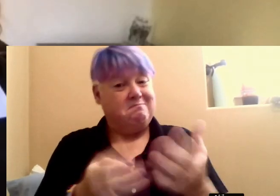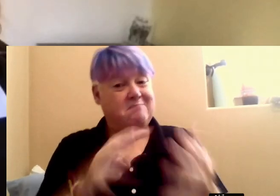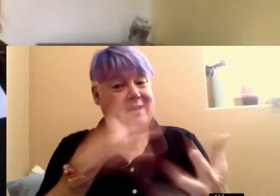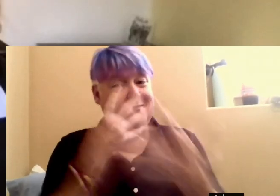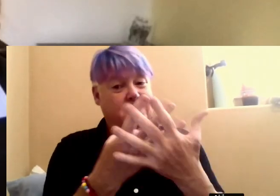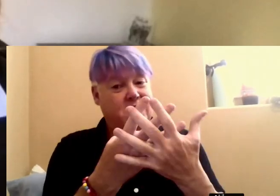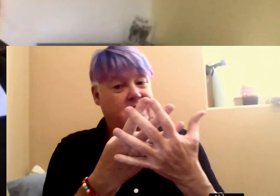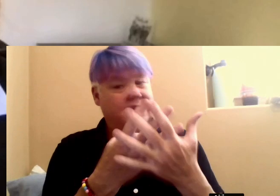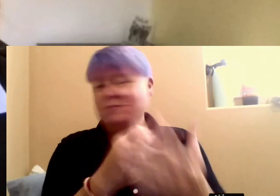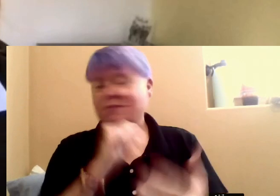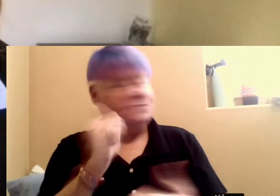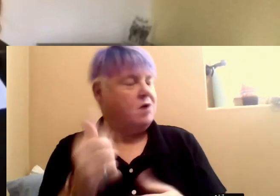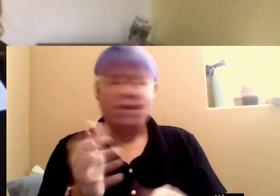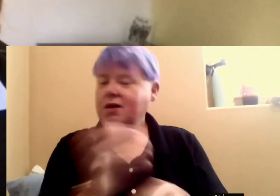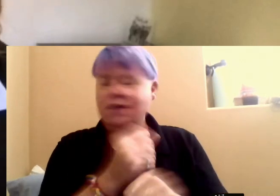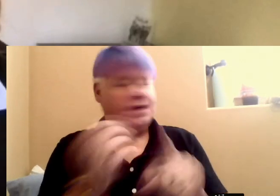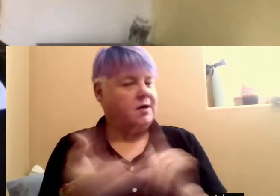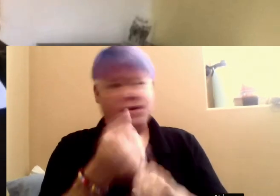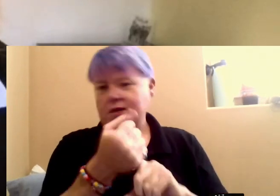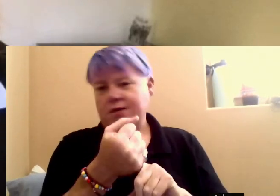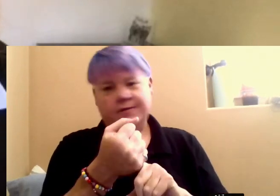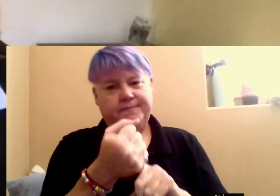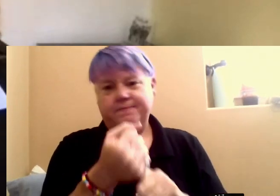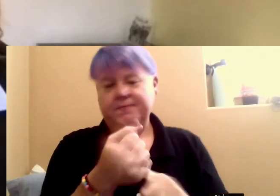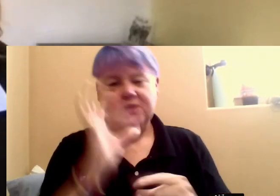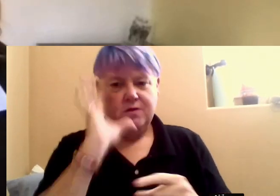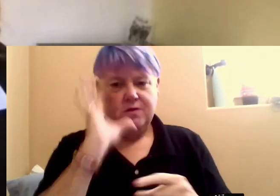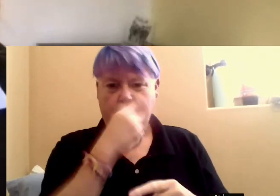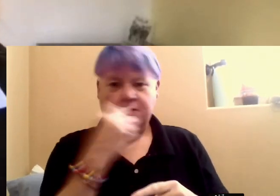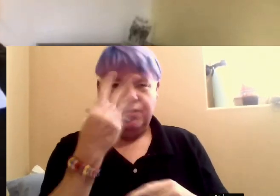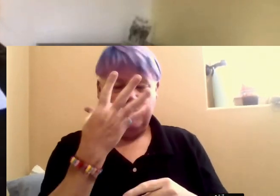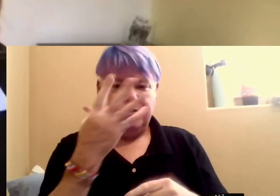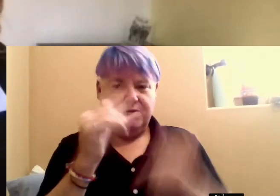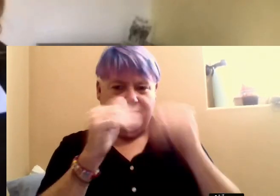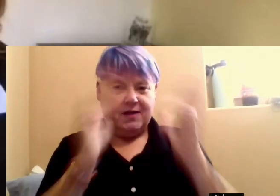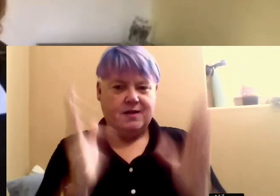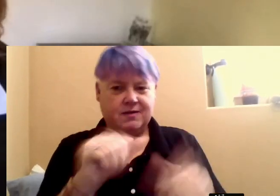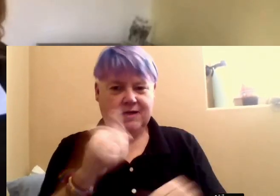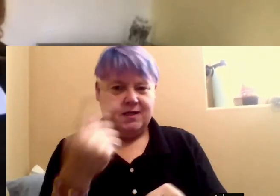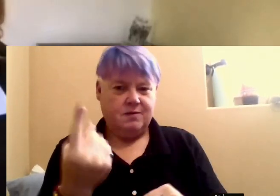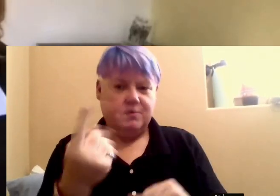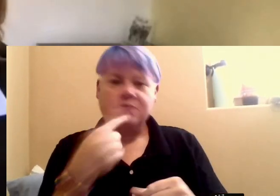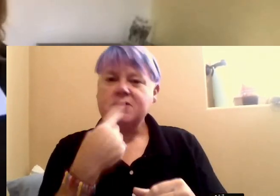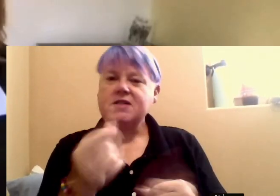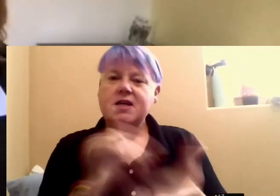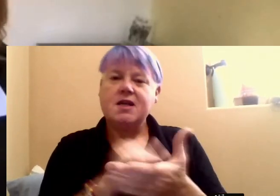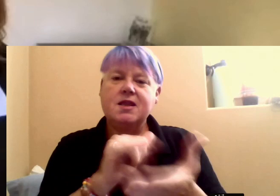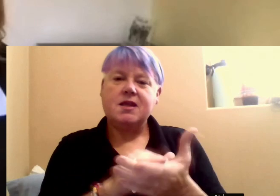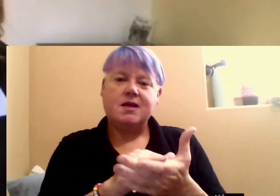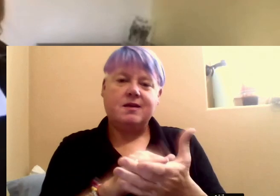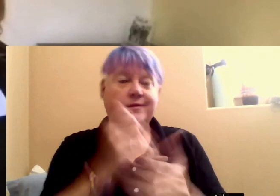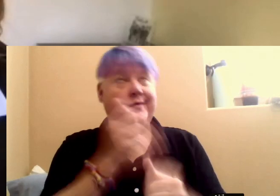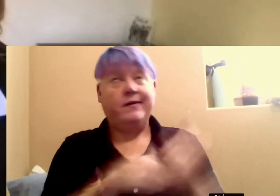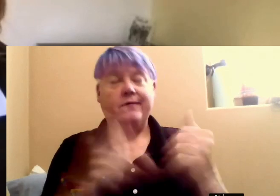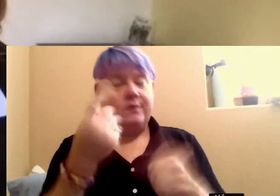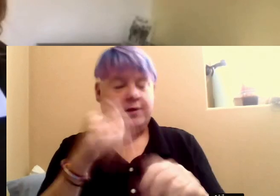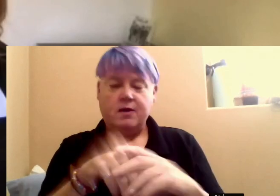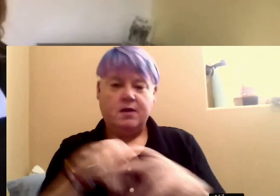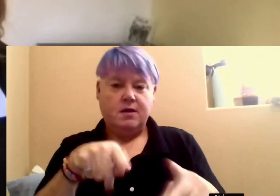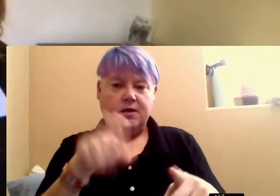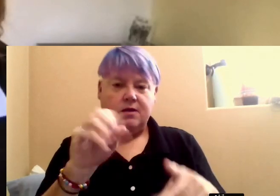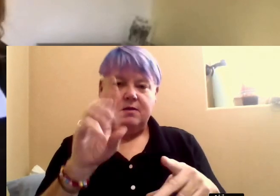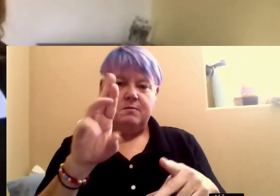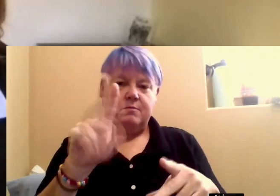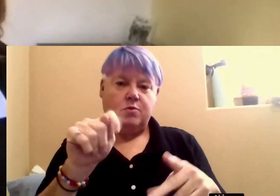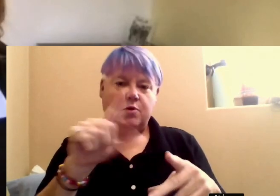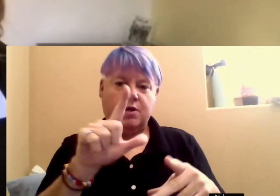going to get caught. It was a beautiful house. Anyone would say that. It was craftsman style. They were everywhere in Portland. Older 2-story